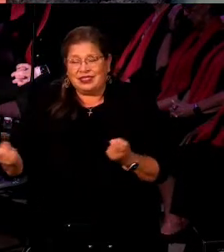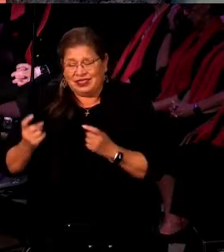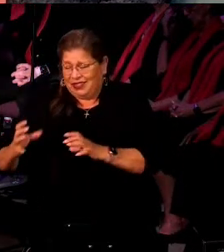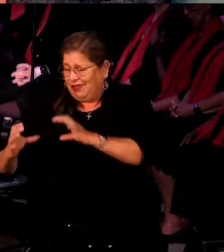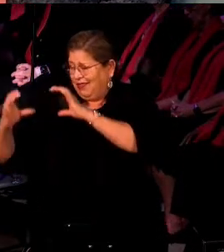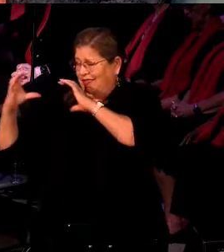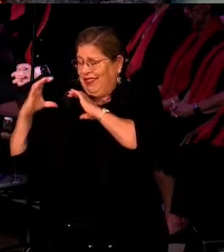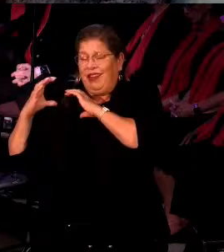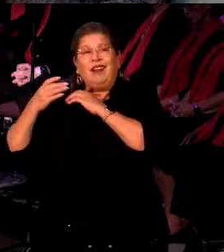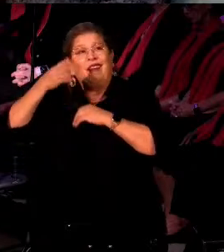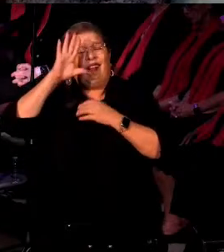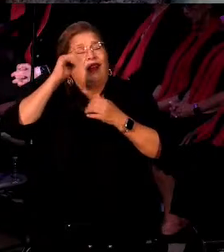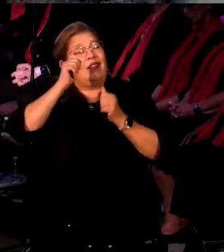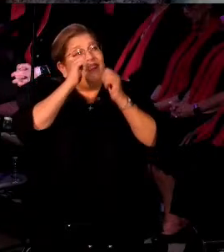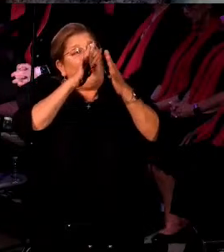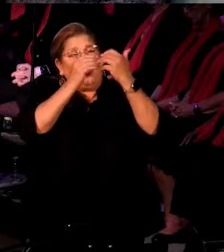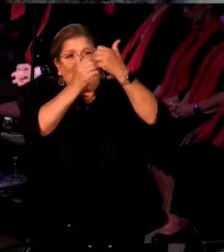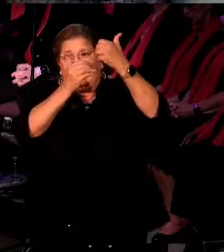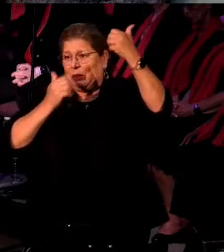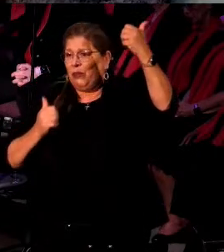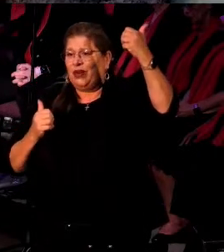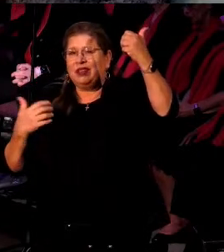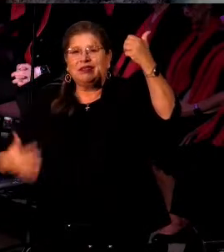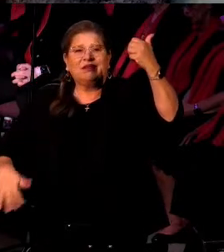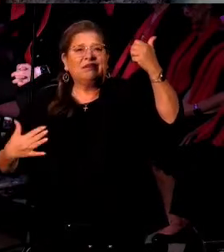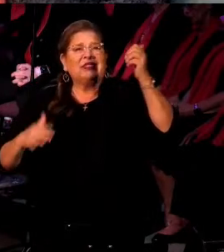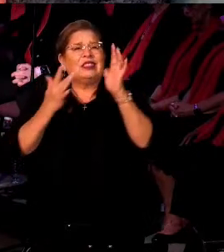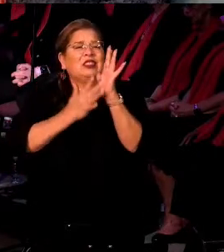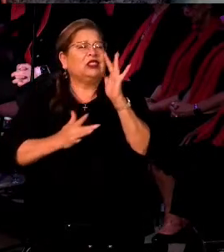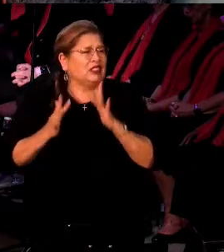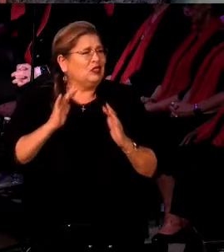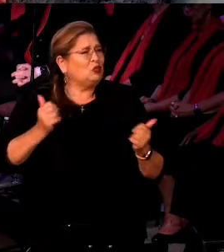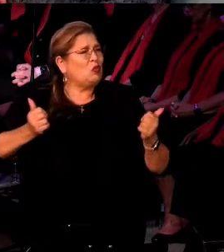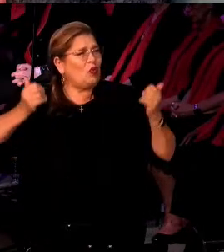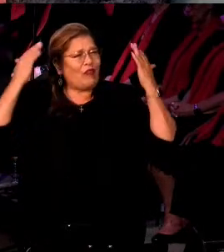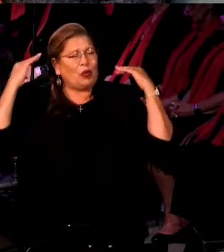Father, was overwhelming.